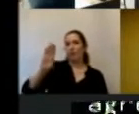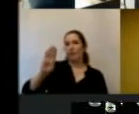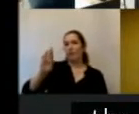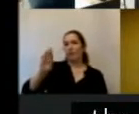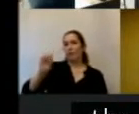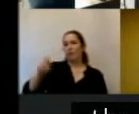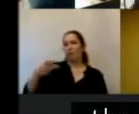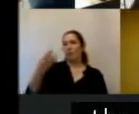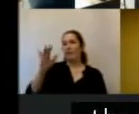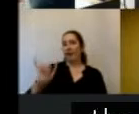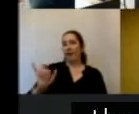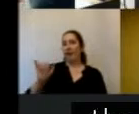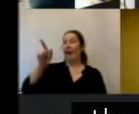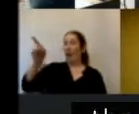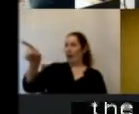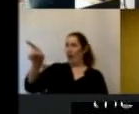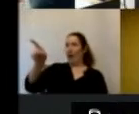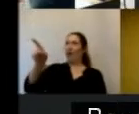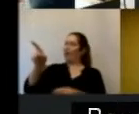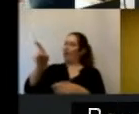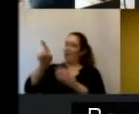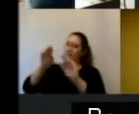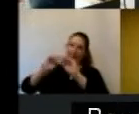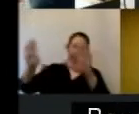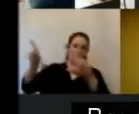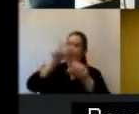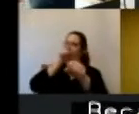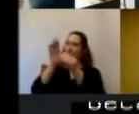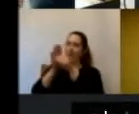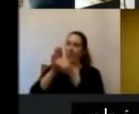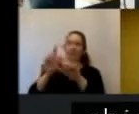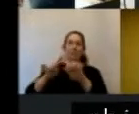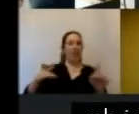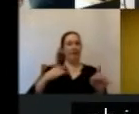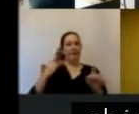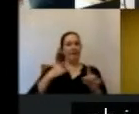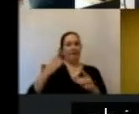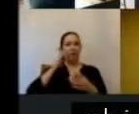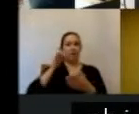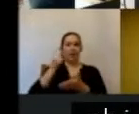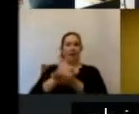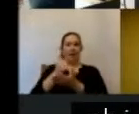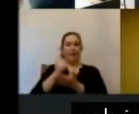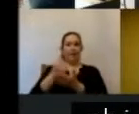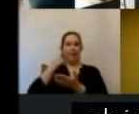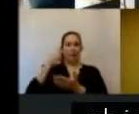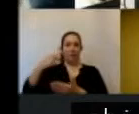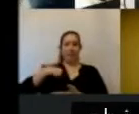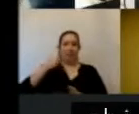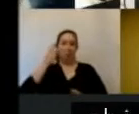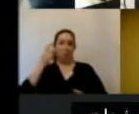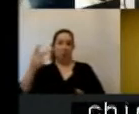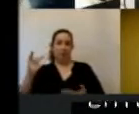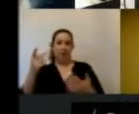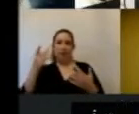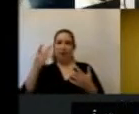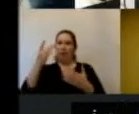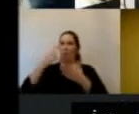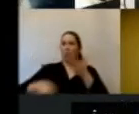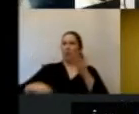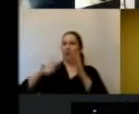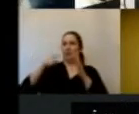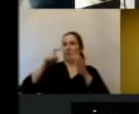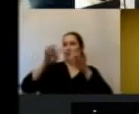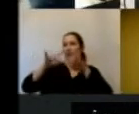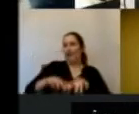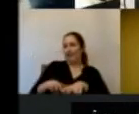encompasses what we discussed. Yeah, absolutely. We can share a draft with the board because it's the agreement with the board. So before it's